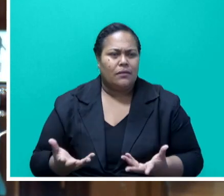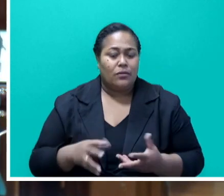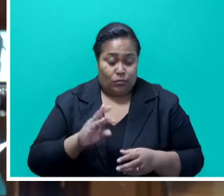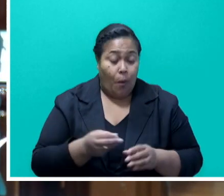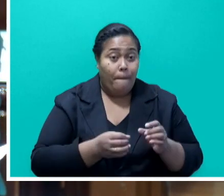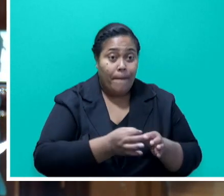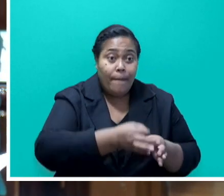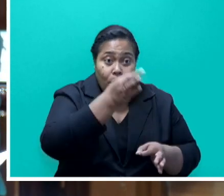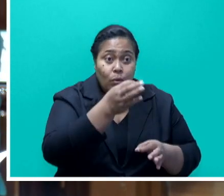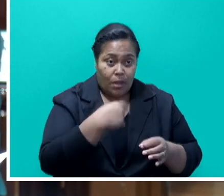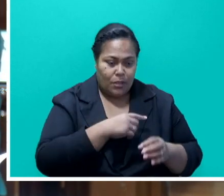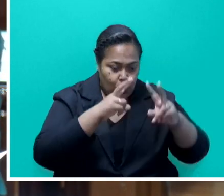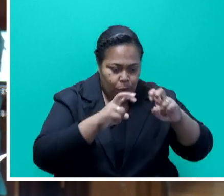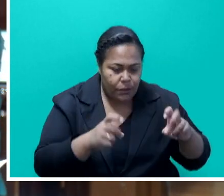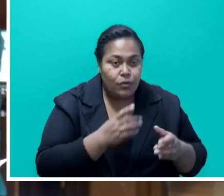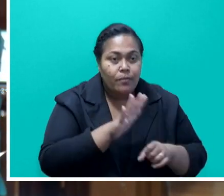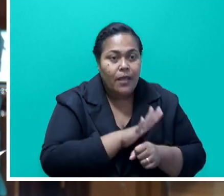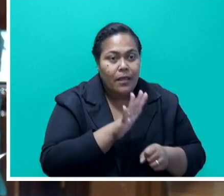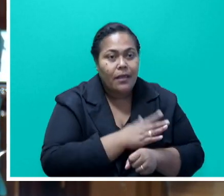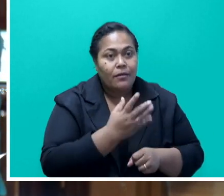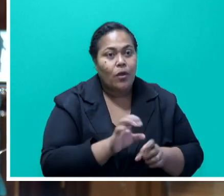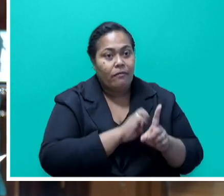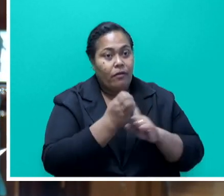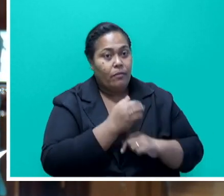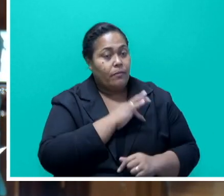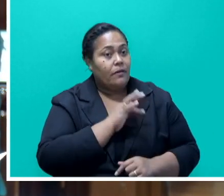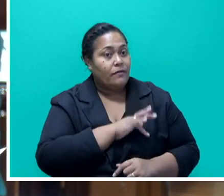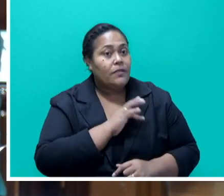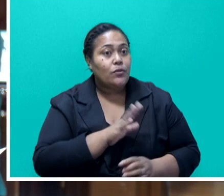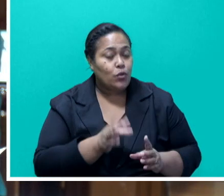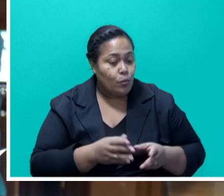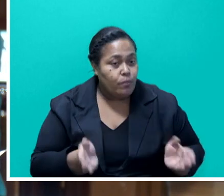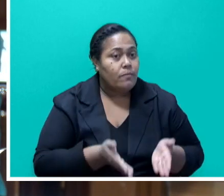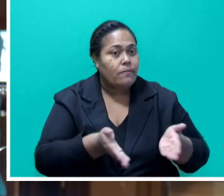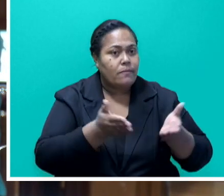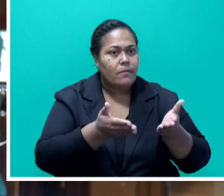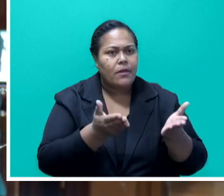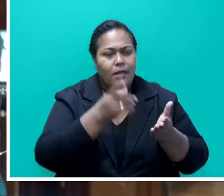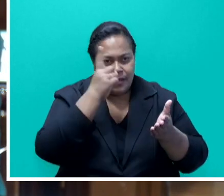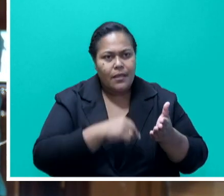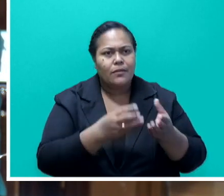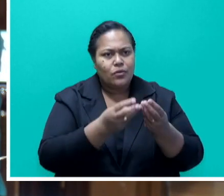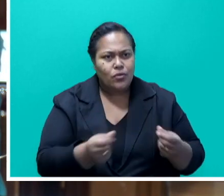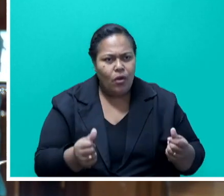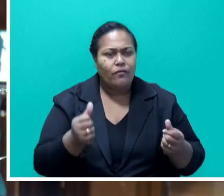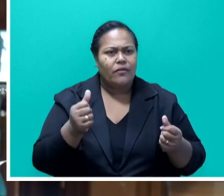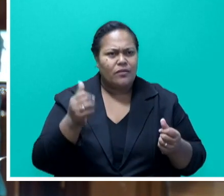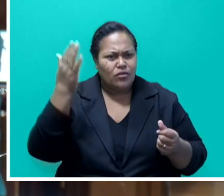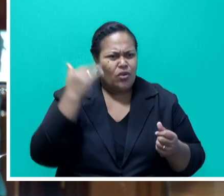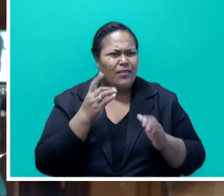economic, social, and environmental benefits to promote and maintain the short and long-term relevance of the forestry